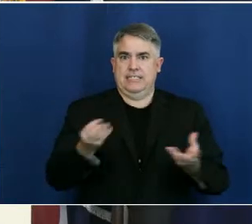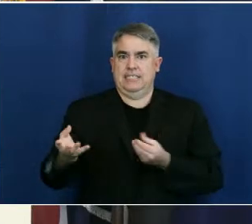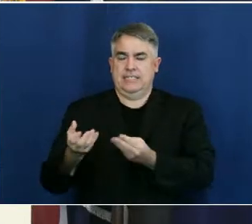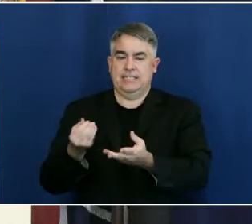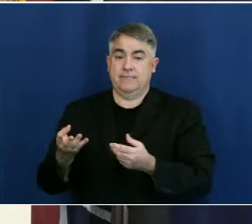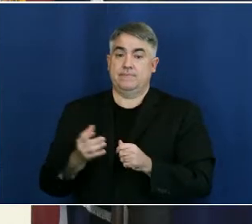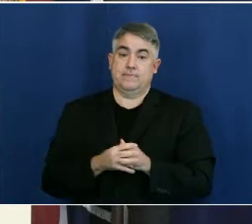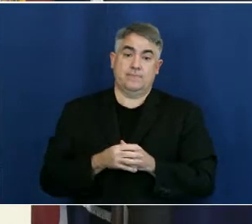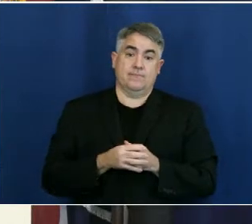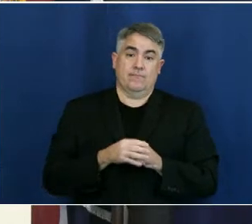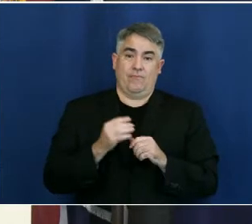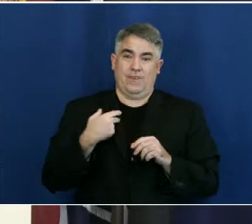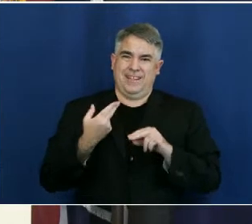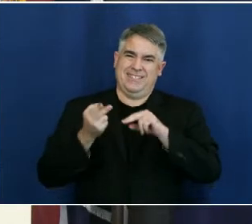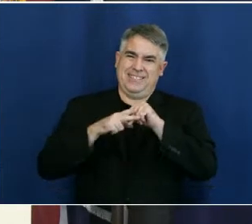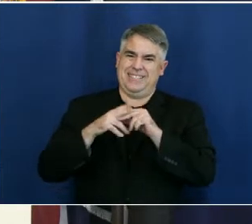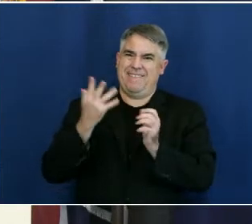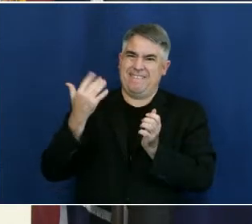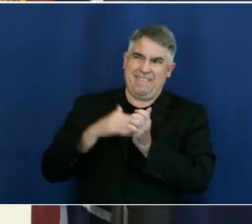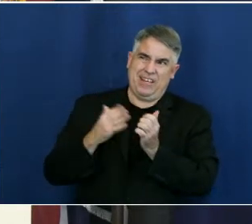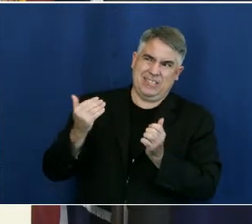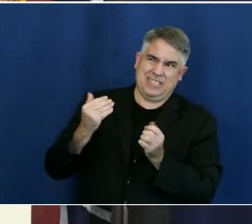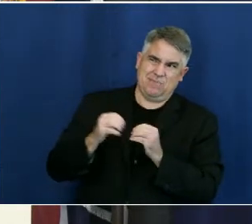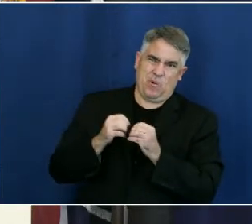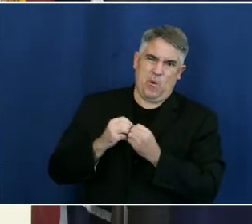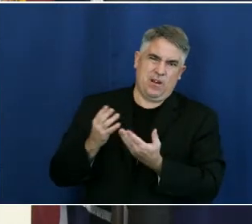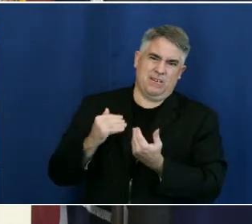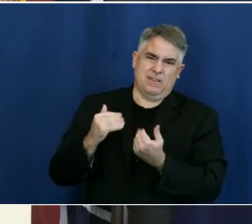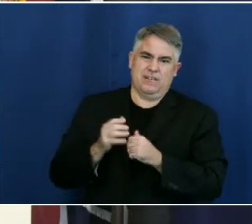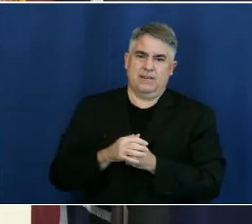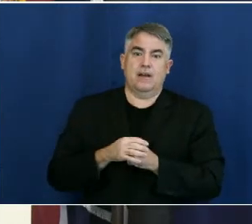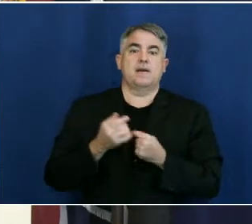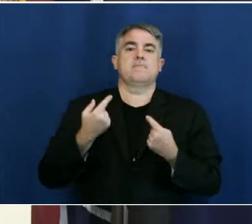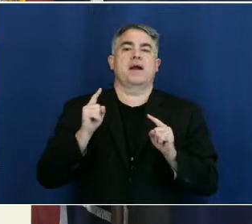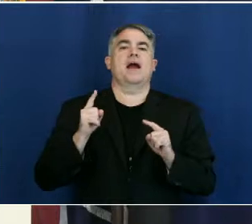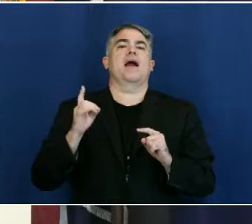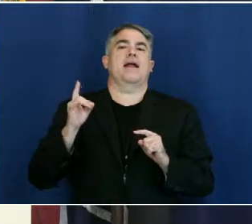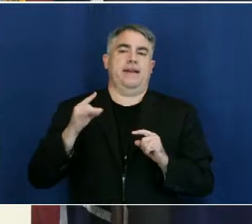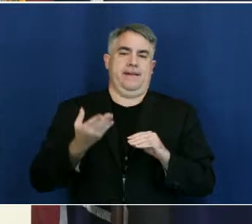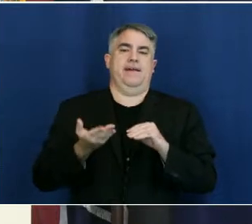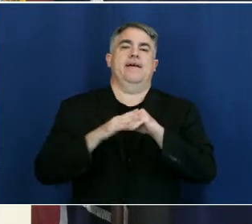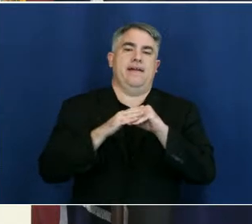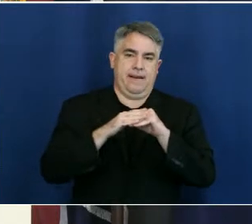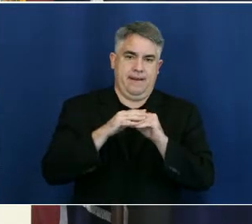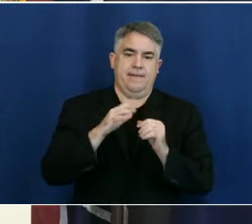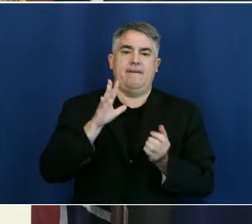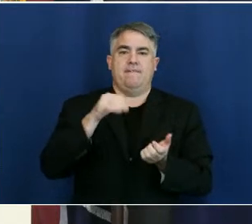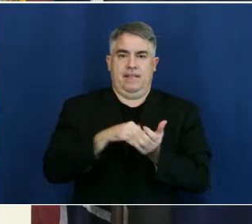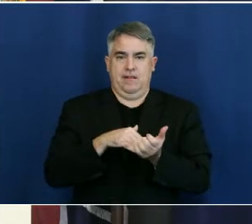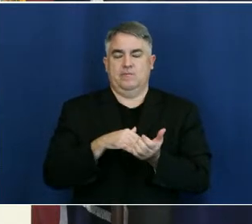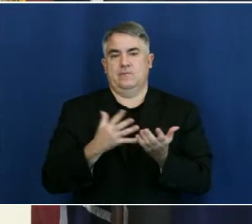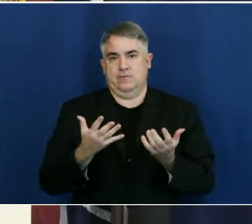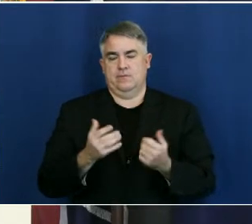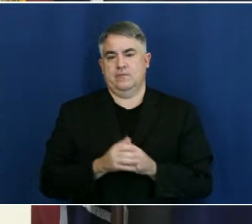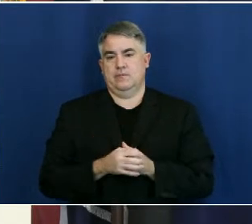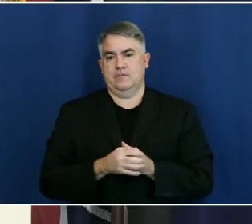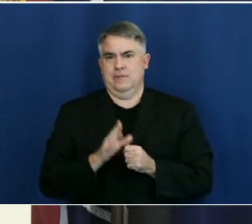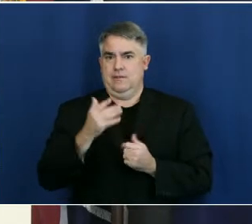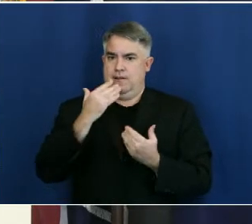addition to what was being sent to help get us through, and that is helpful. And I really want to commend our county staff who are going